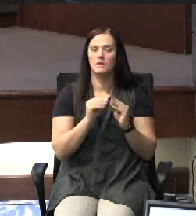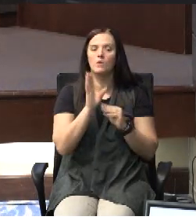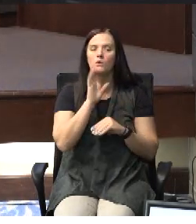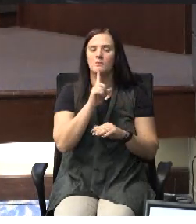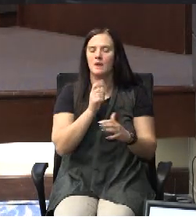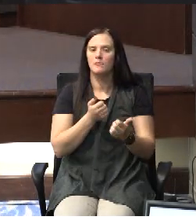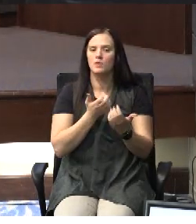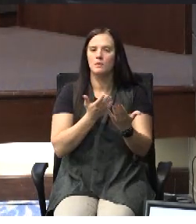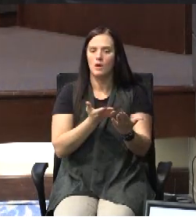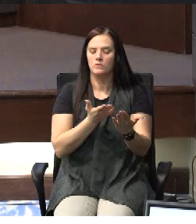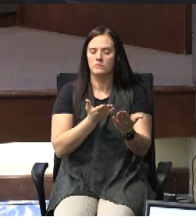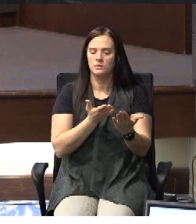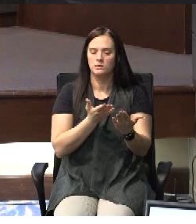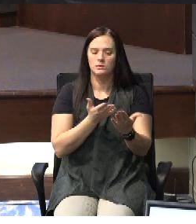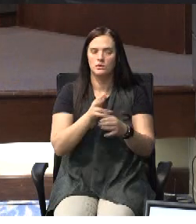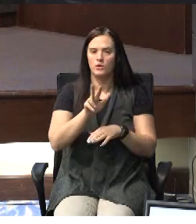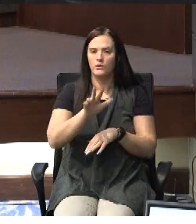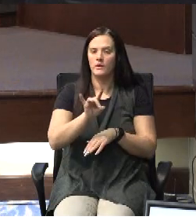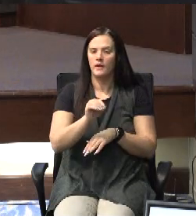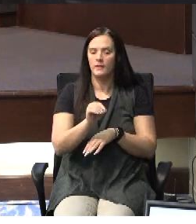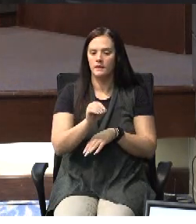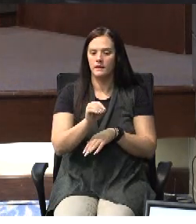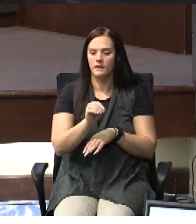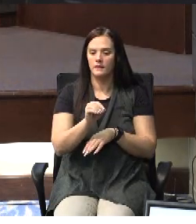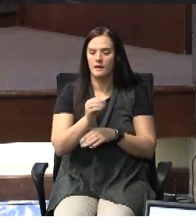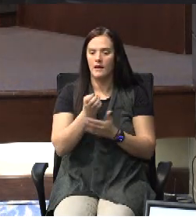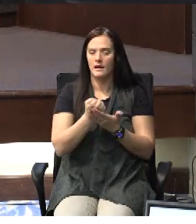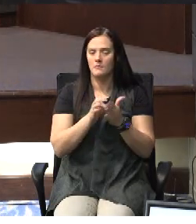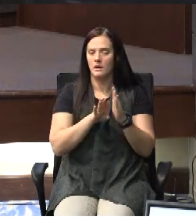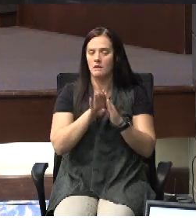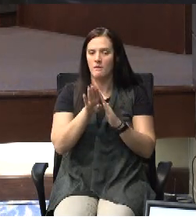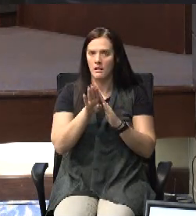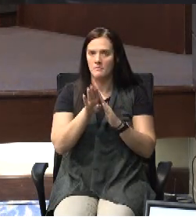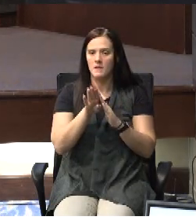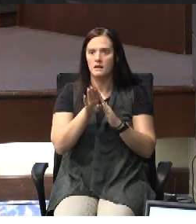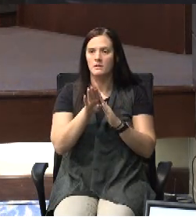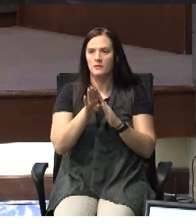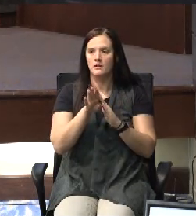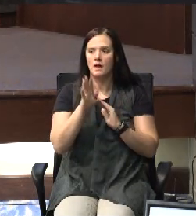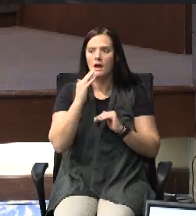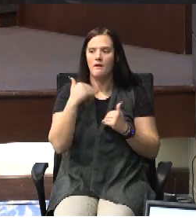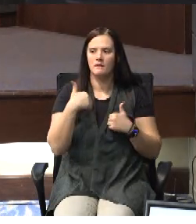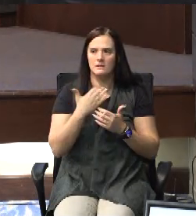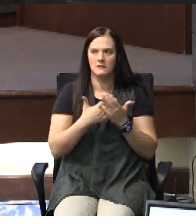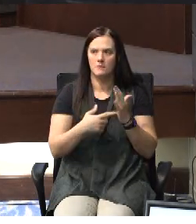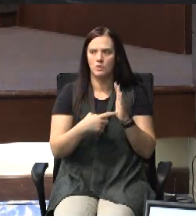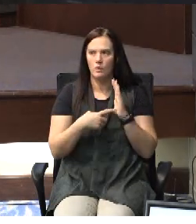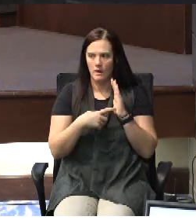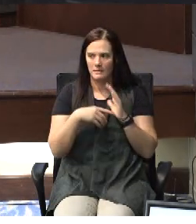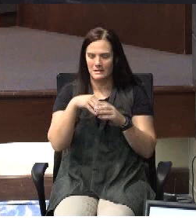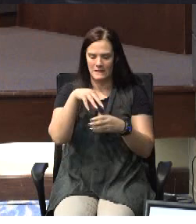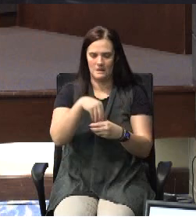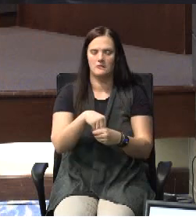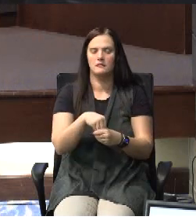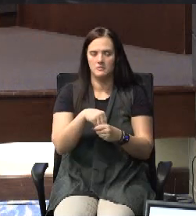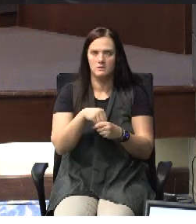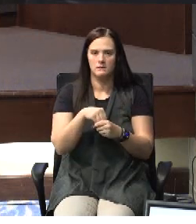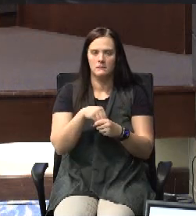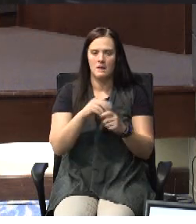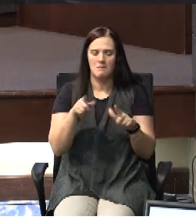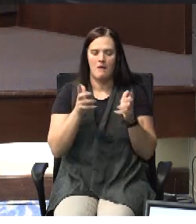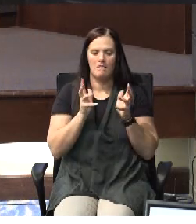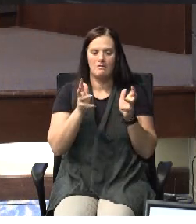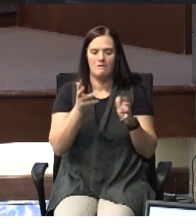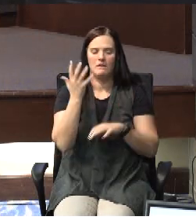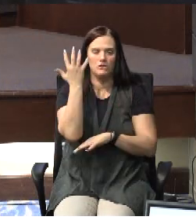a proposed 380 economic development deal that will have some requirements in it about leaving